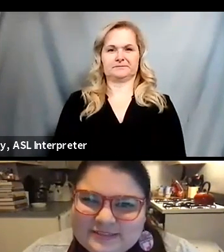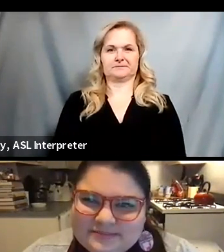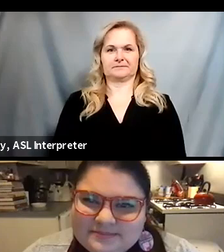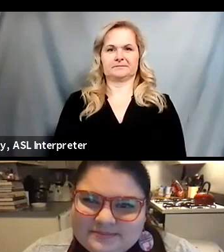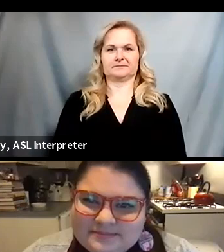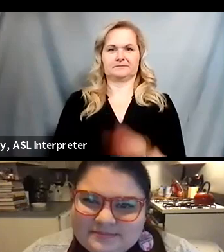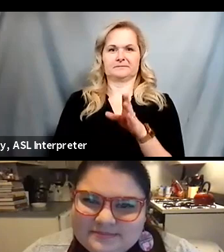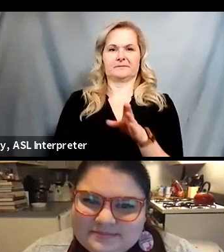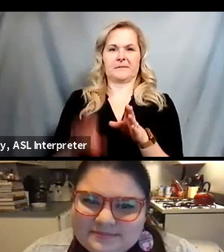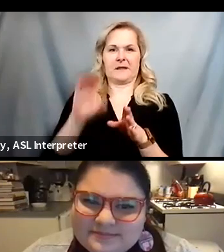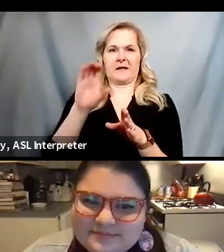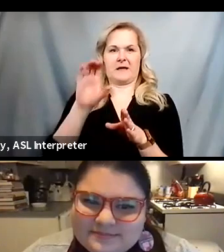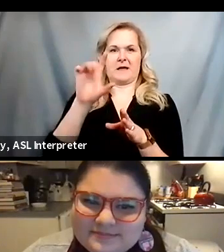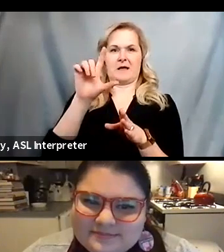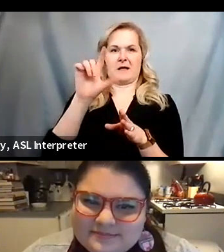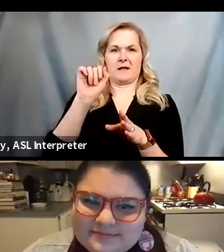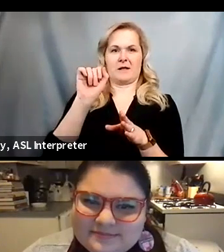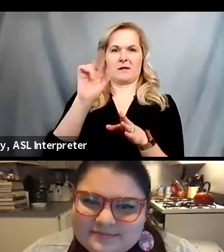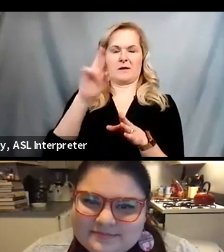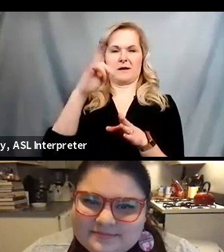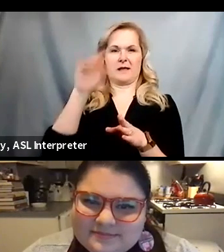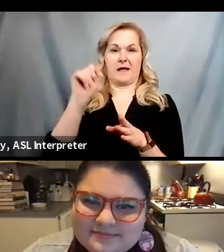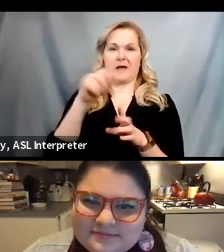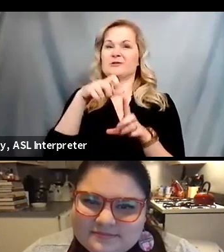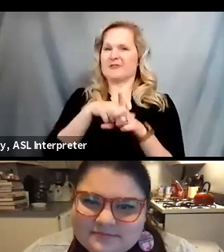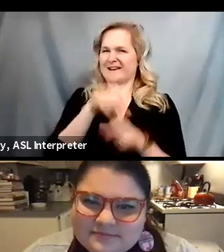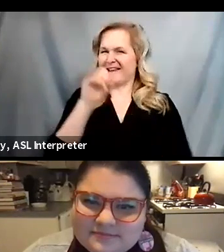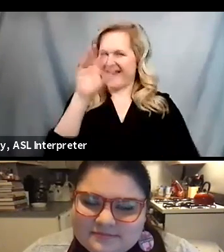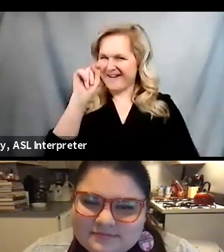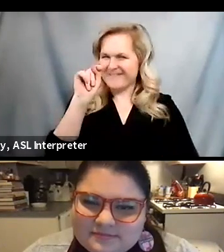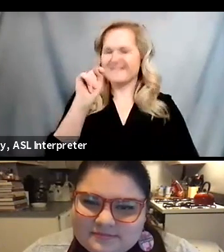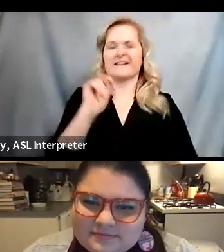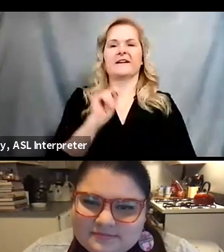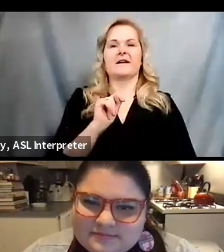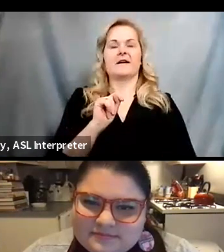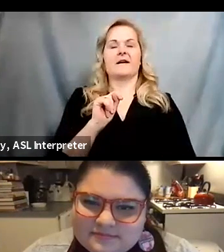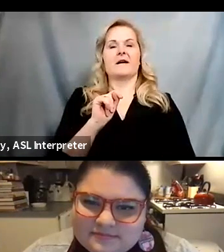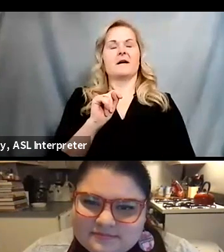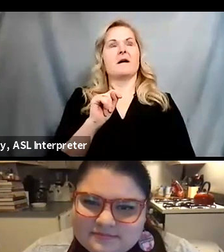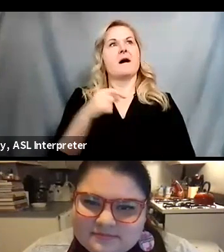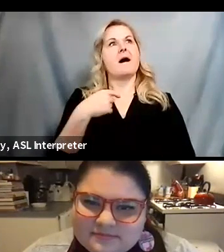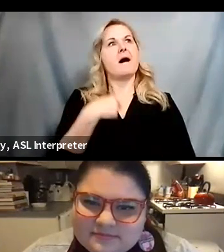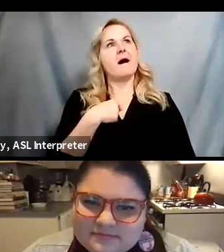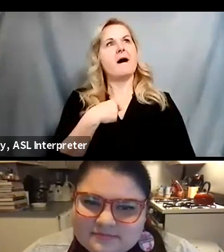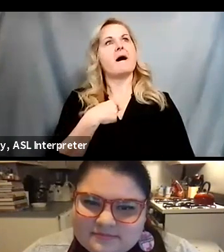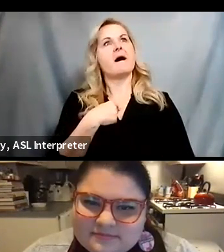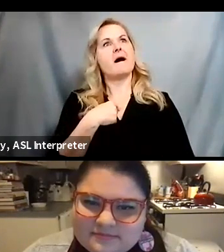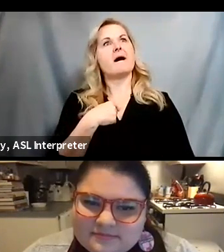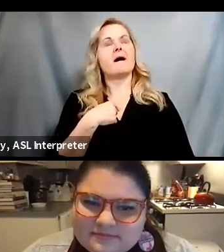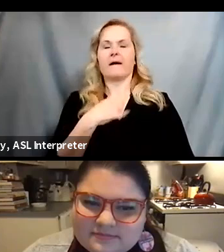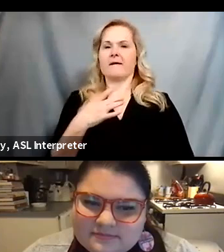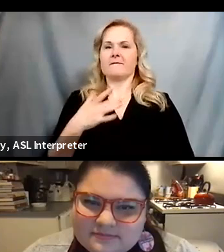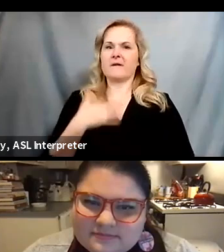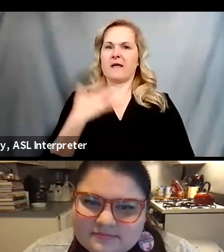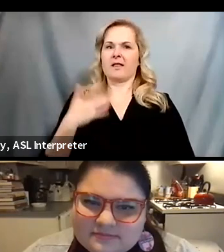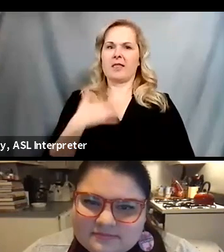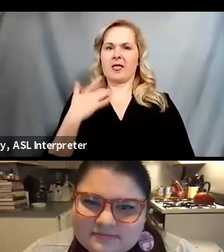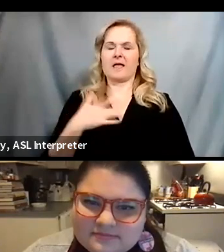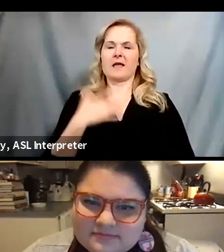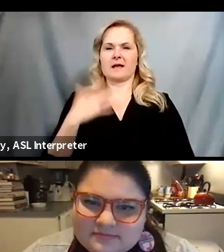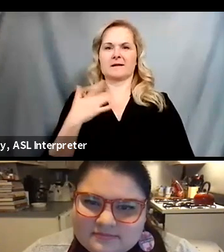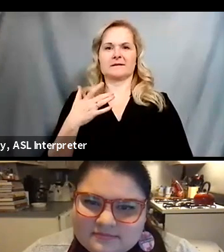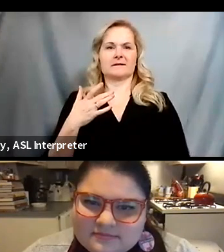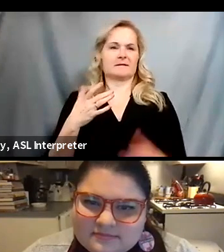Hi, this is Claudia checking out. I am feeling a lot of the